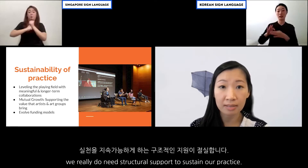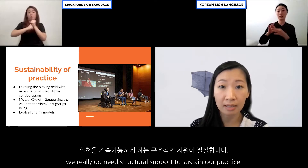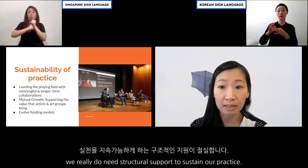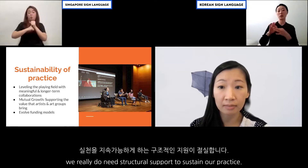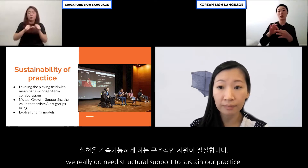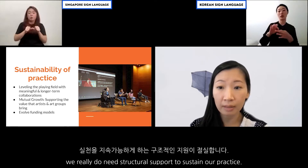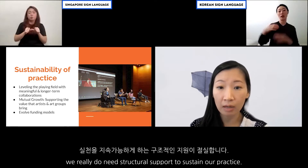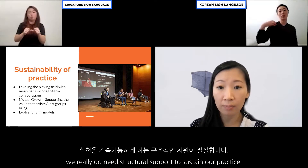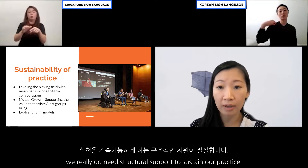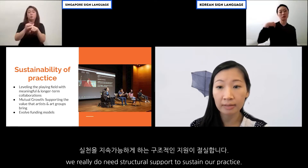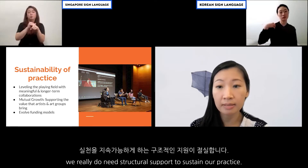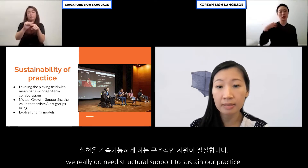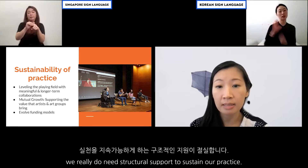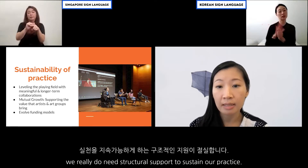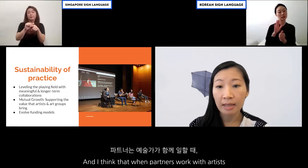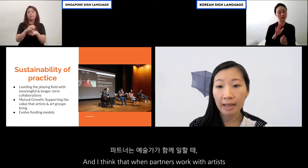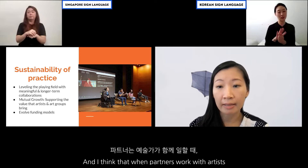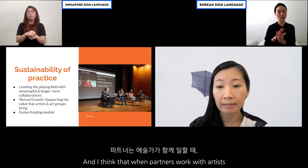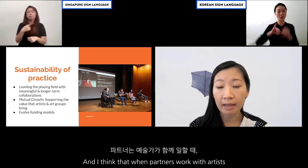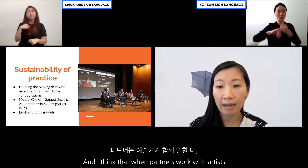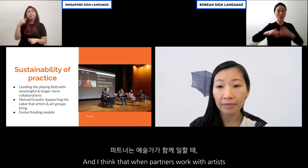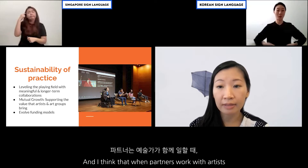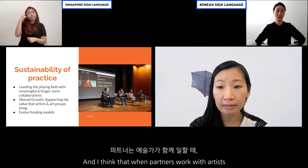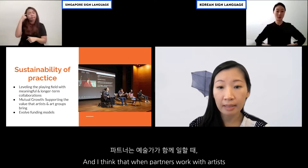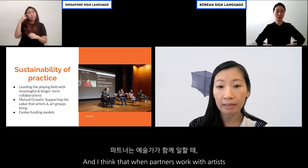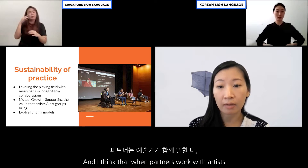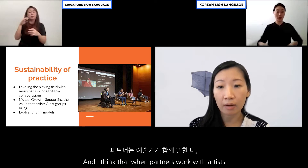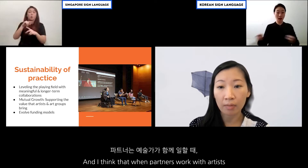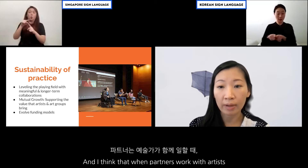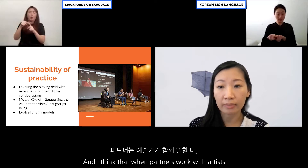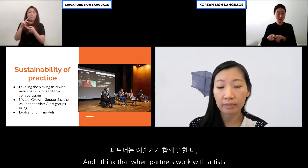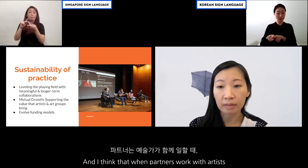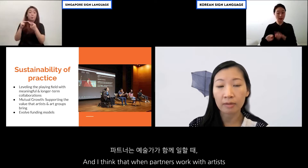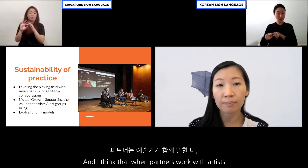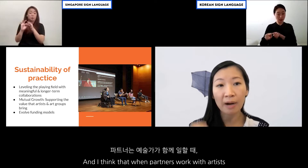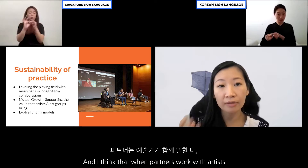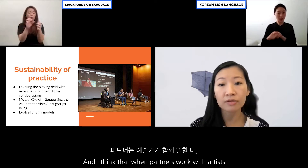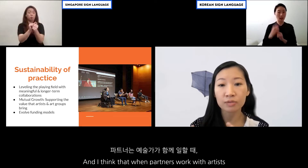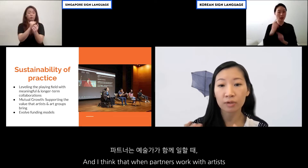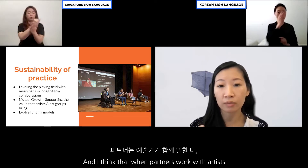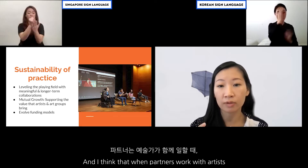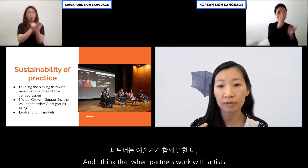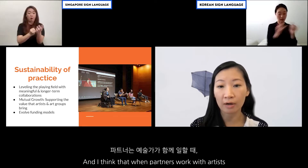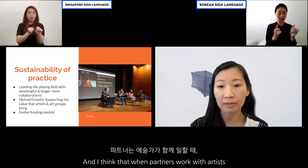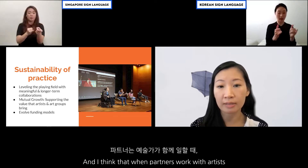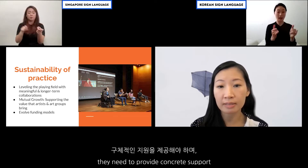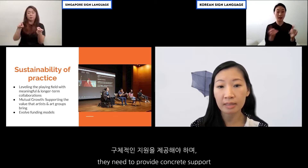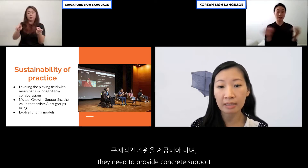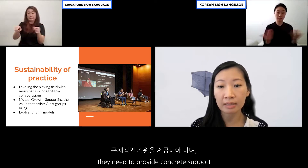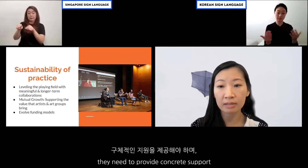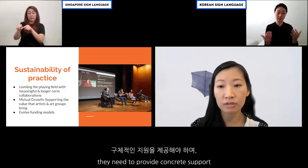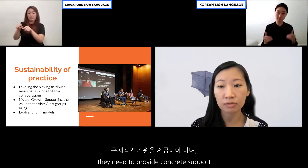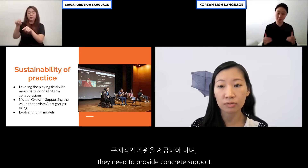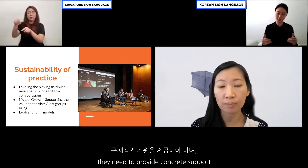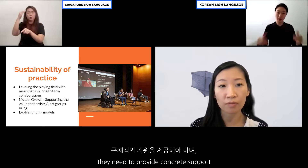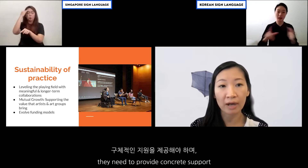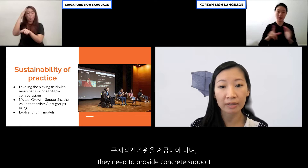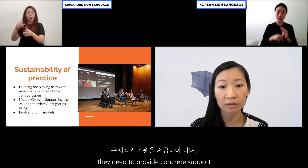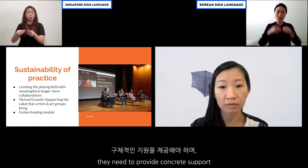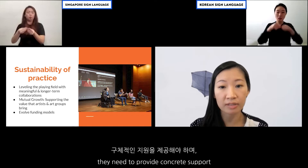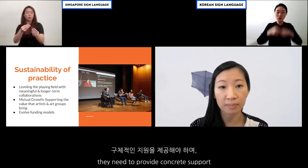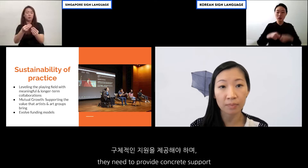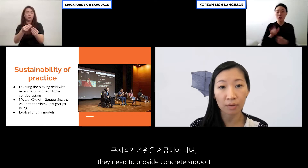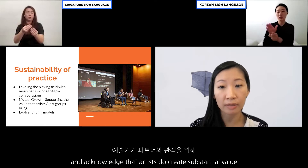to sustain our practice. And I think that when partners work with artists, they need to